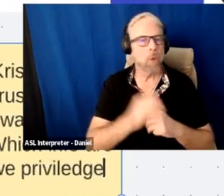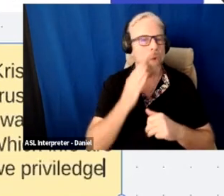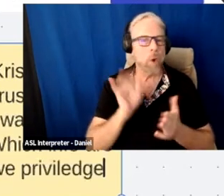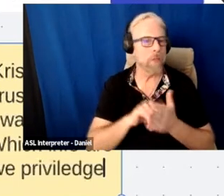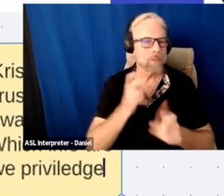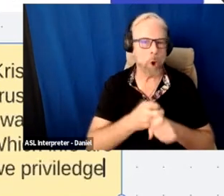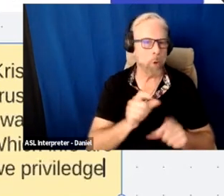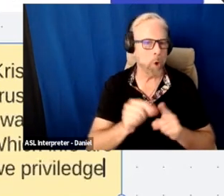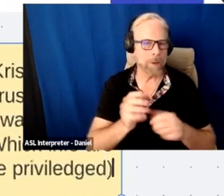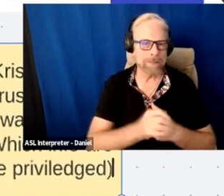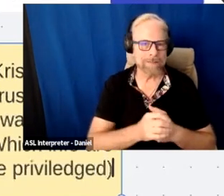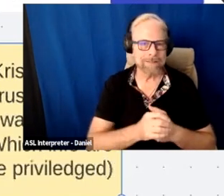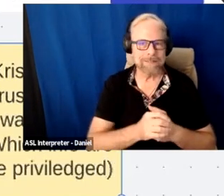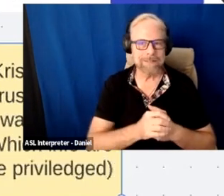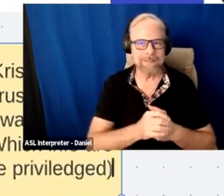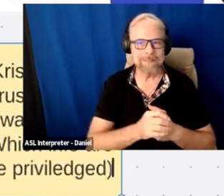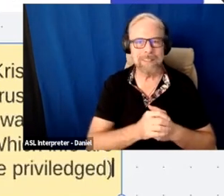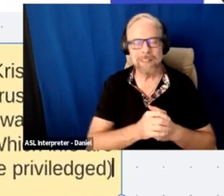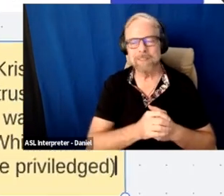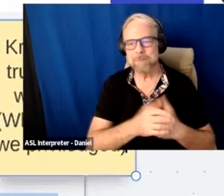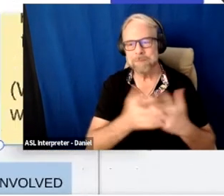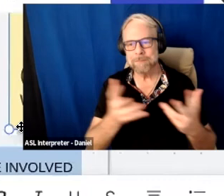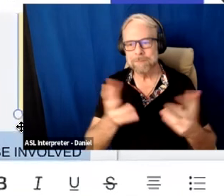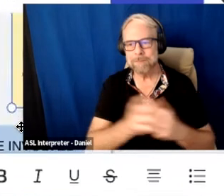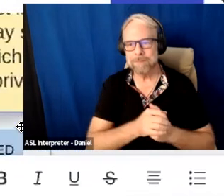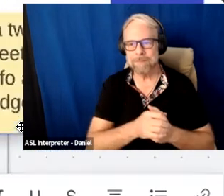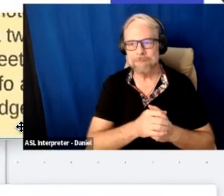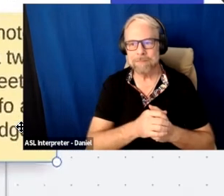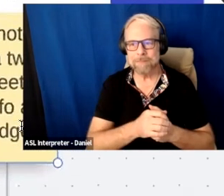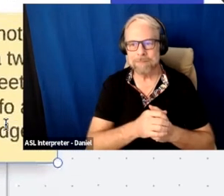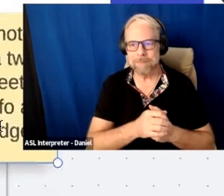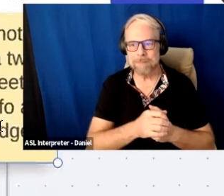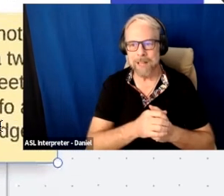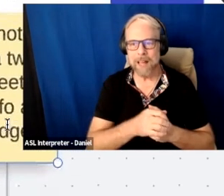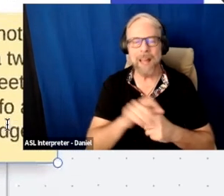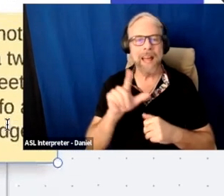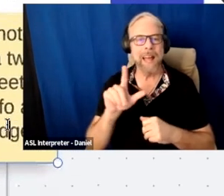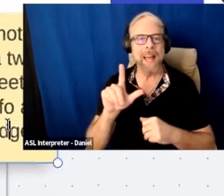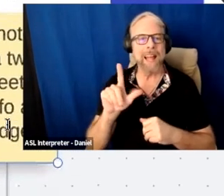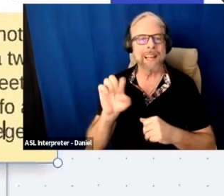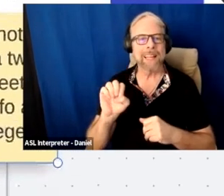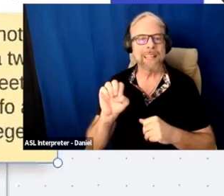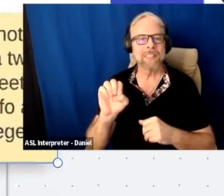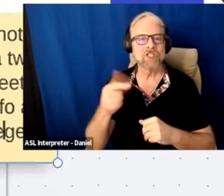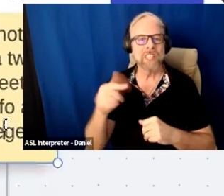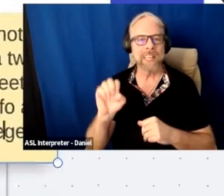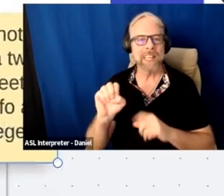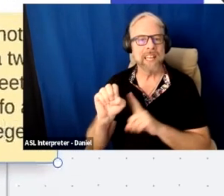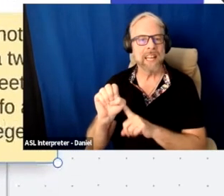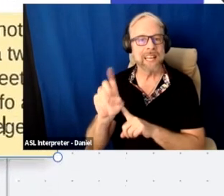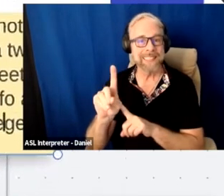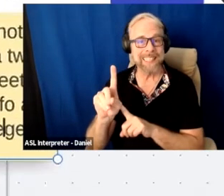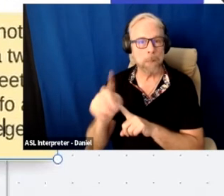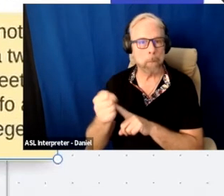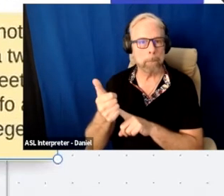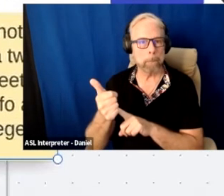word. It is. I have hard times. Well, Privilege. L-E-G-E. No D. Got it. No D. Thank